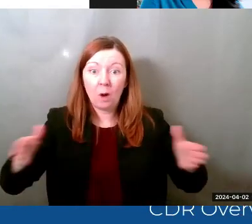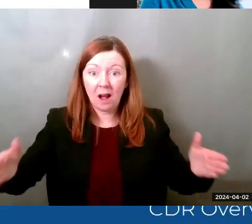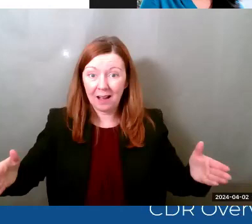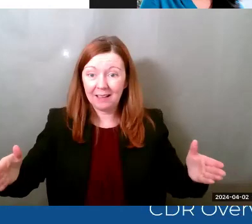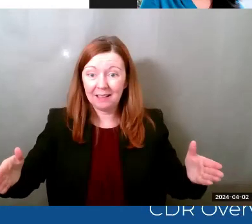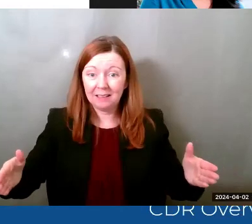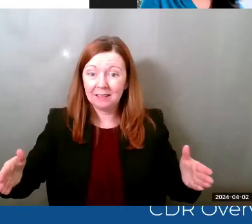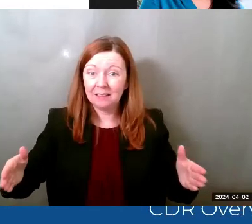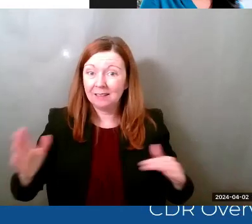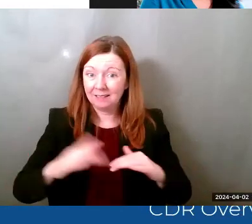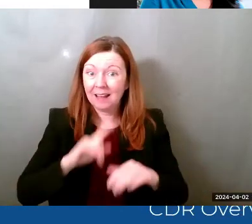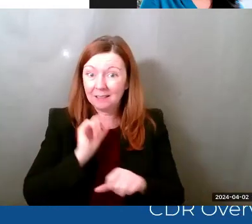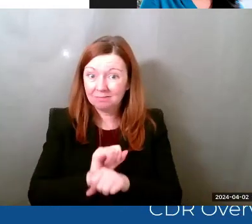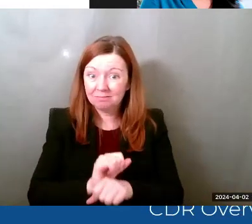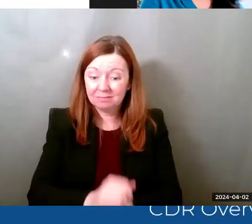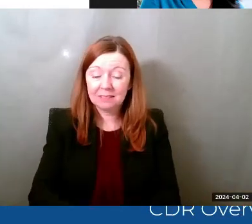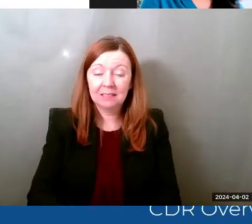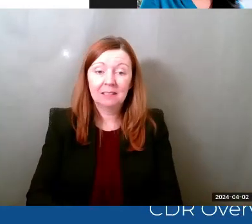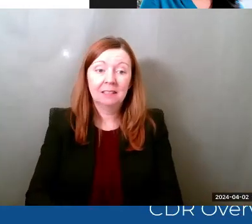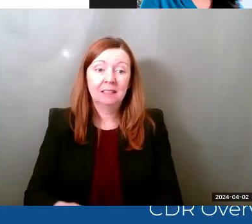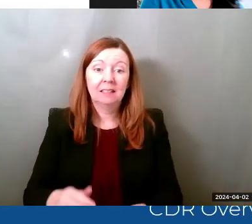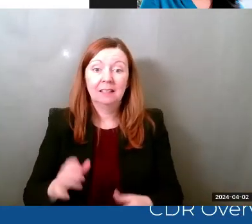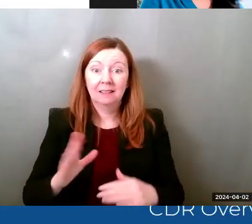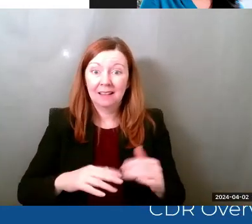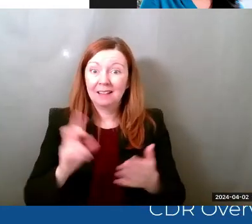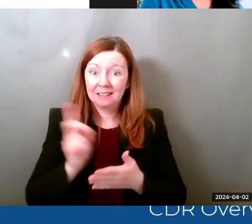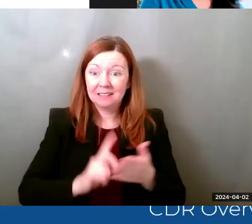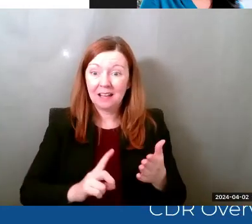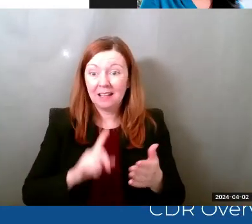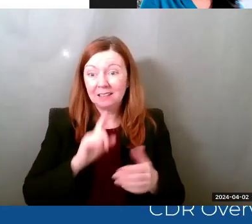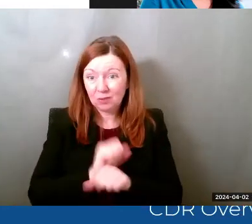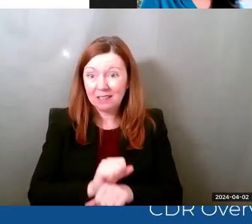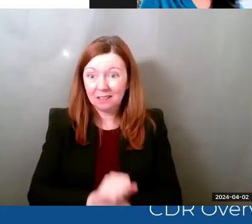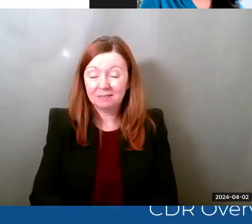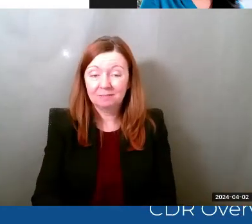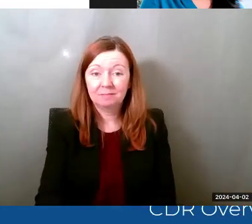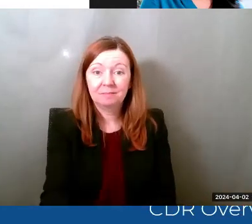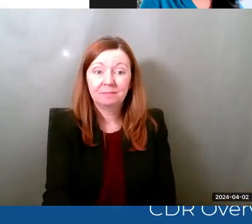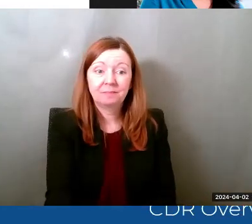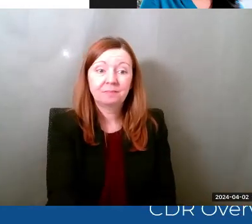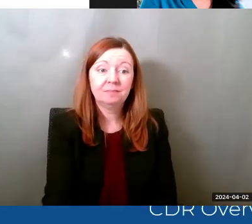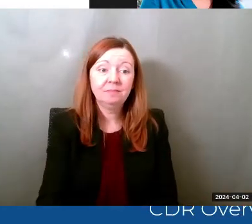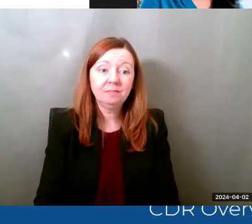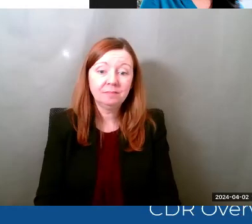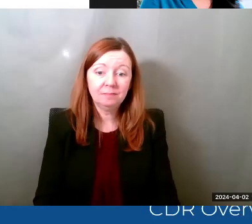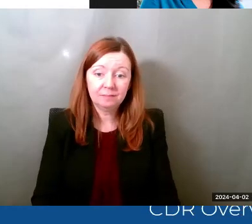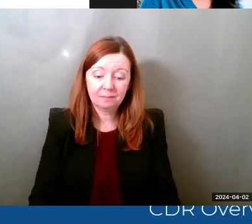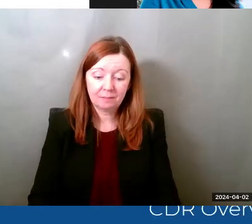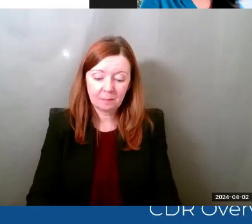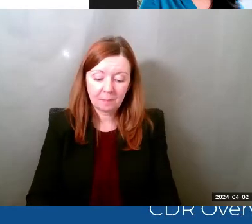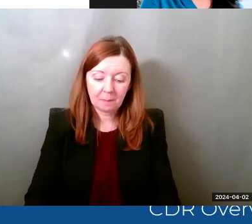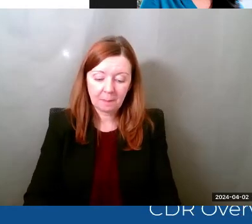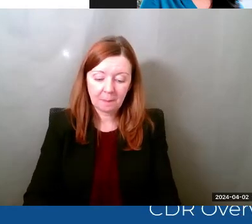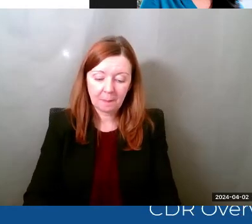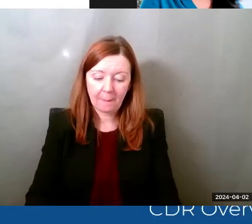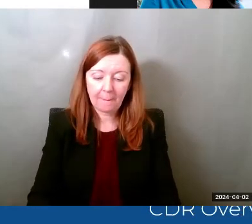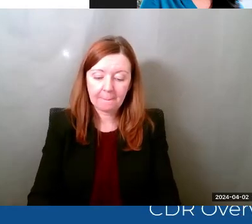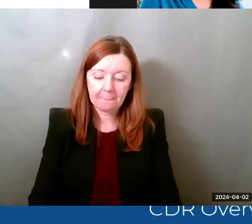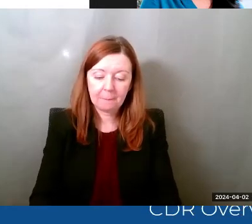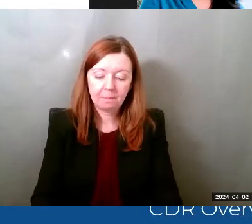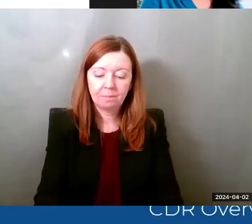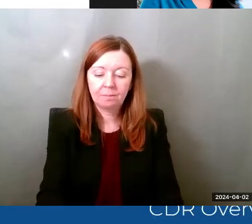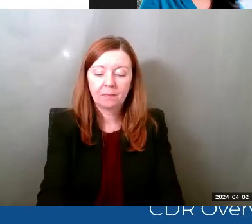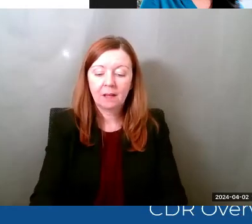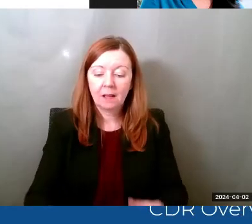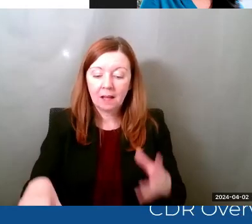and than how the design actually exists in reality. Additionally, the developers have made a lot of big references